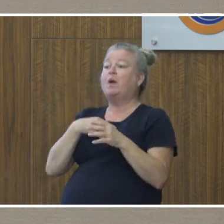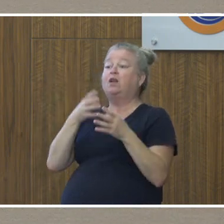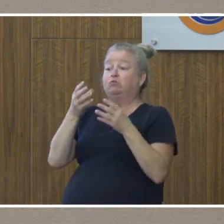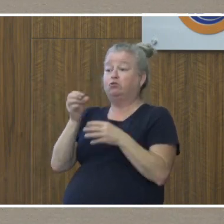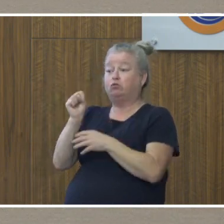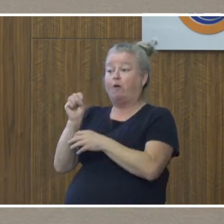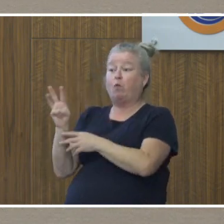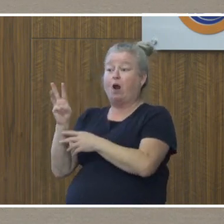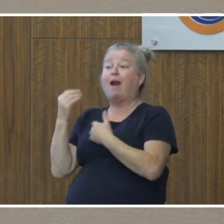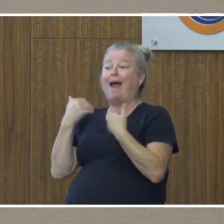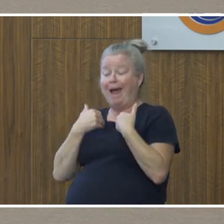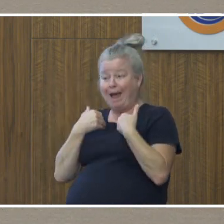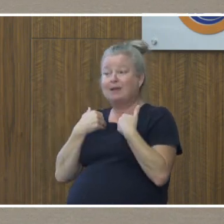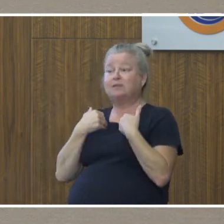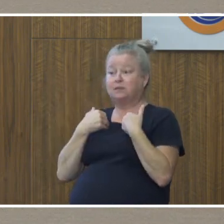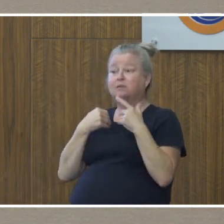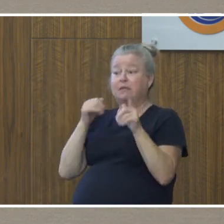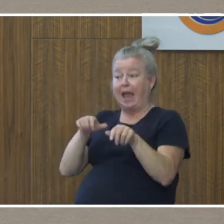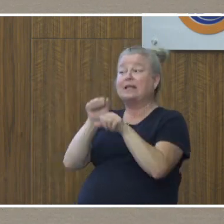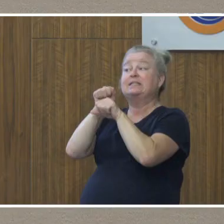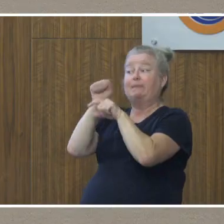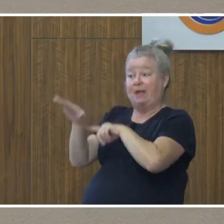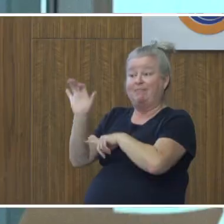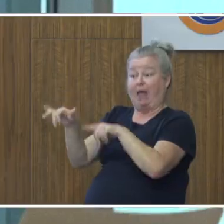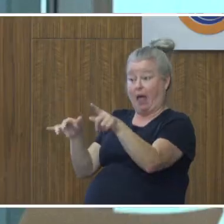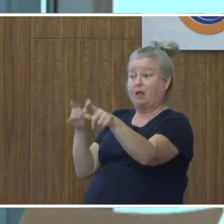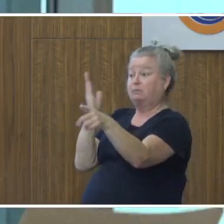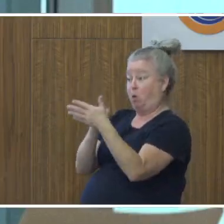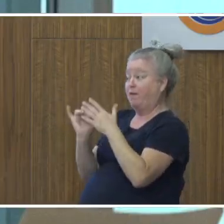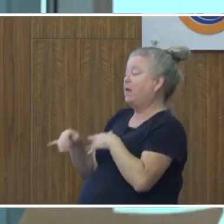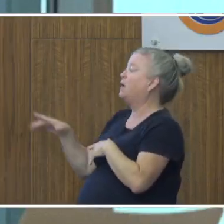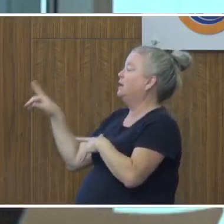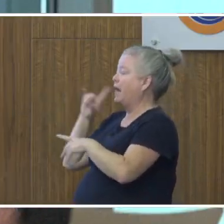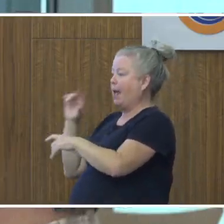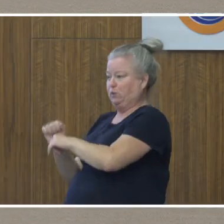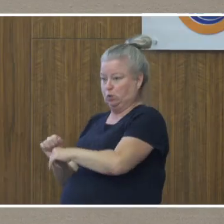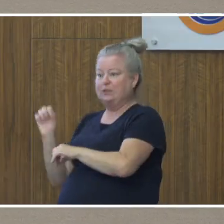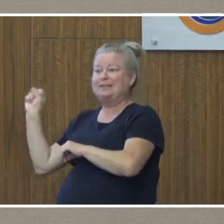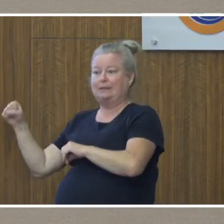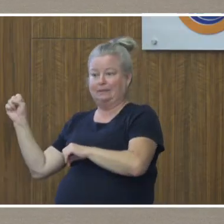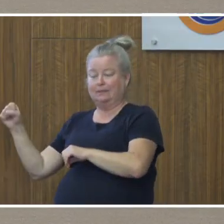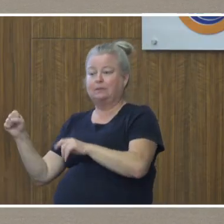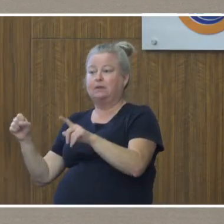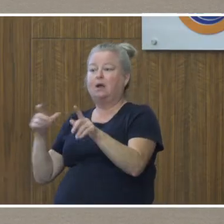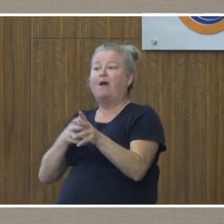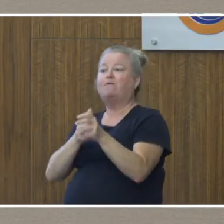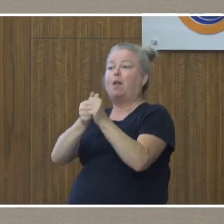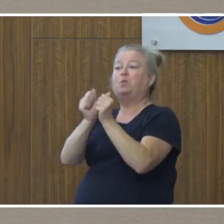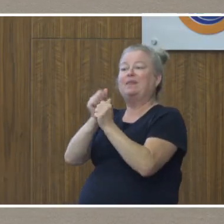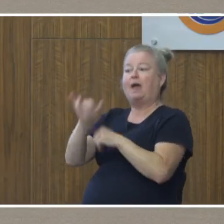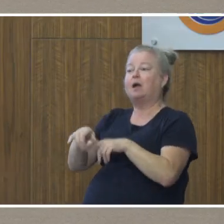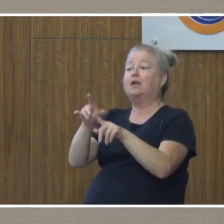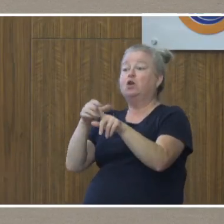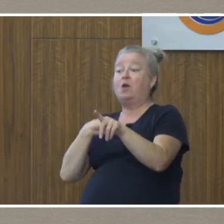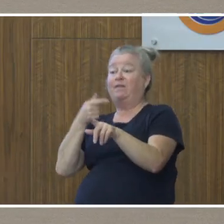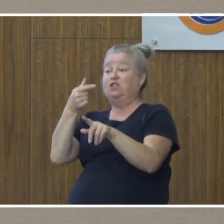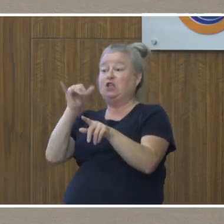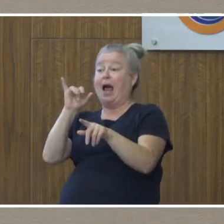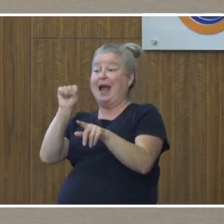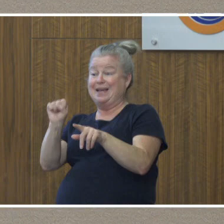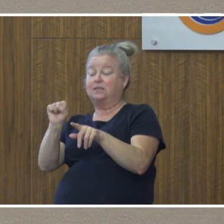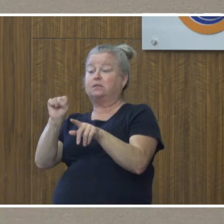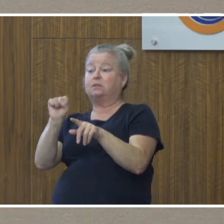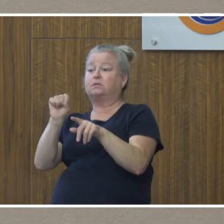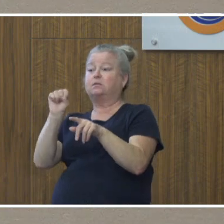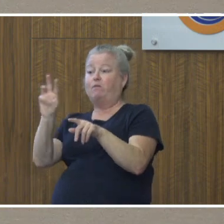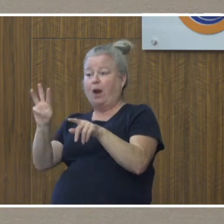smallest available. Okay, so we can submit those as part of Absolutely, the... Okay, yes. great. Thank you very much. And just follow up that, if you do have GIS software, you can